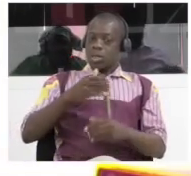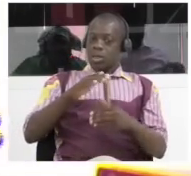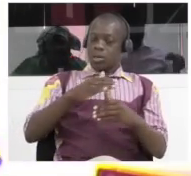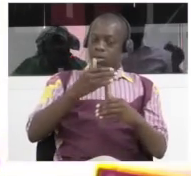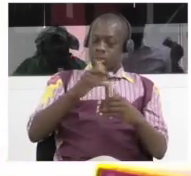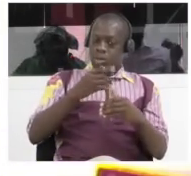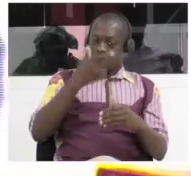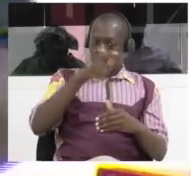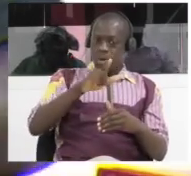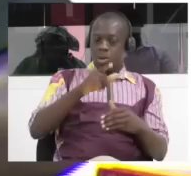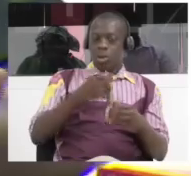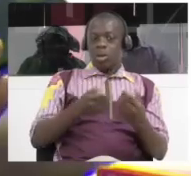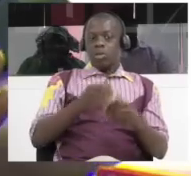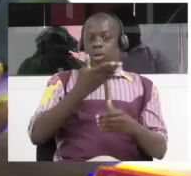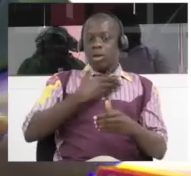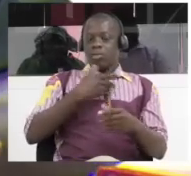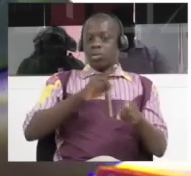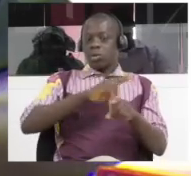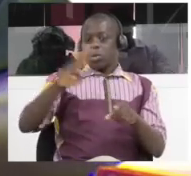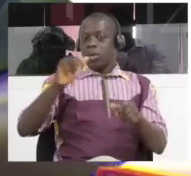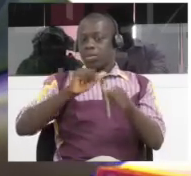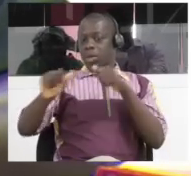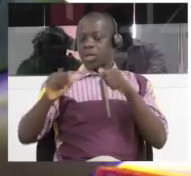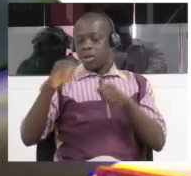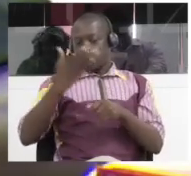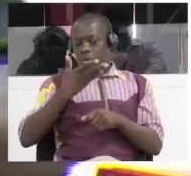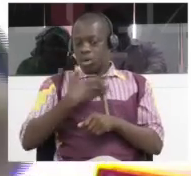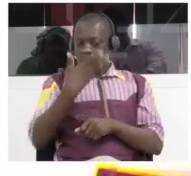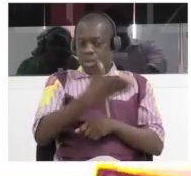better than what you are, then you take it.